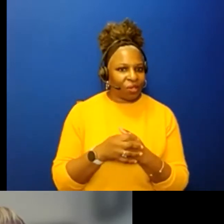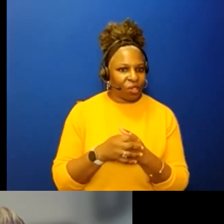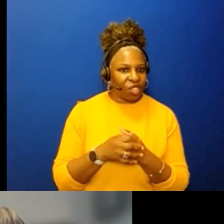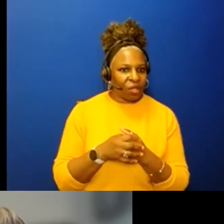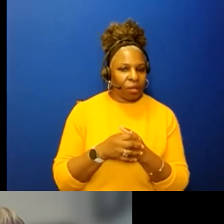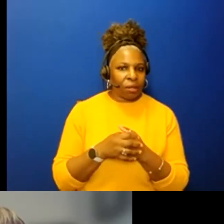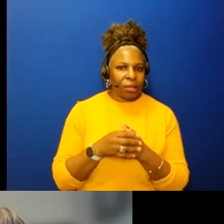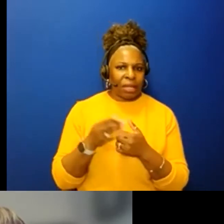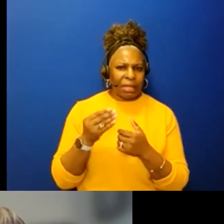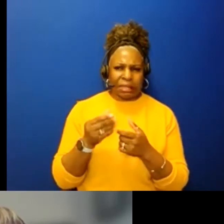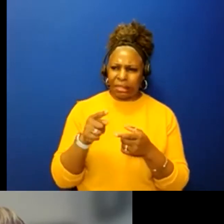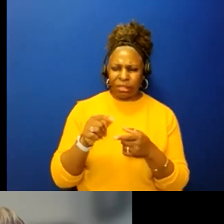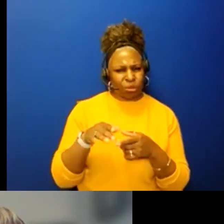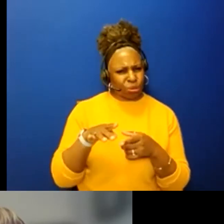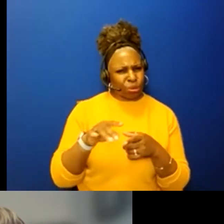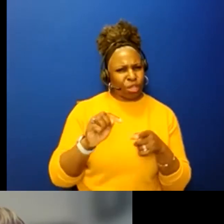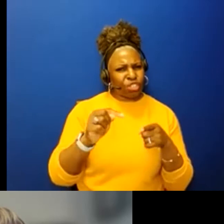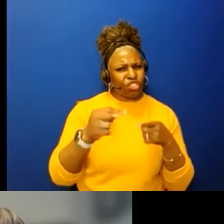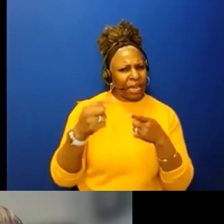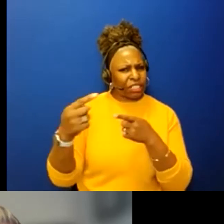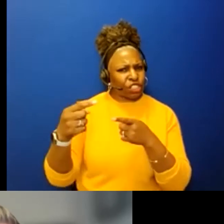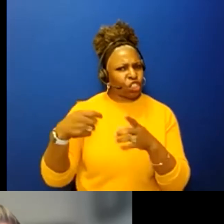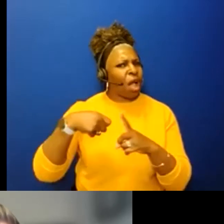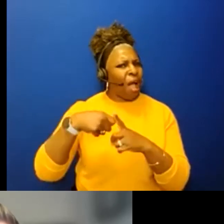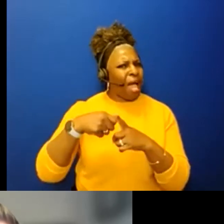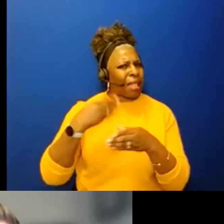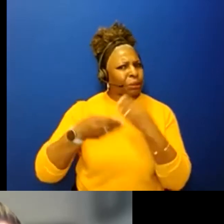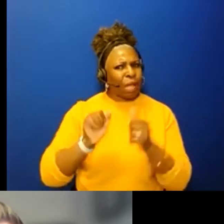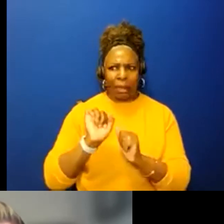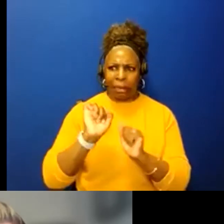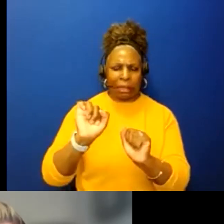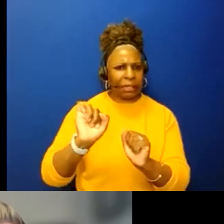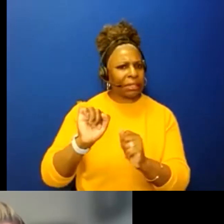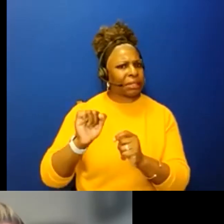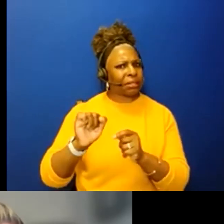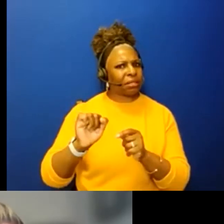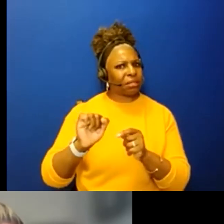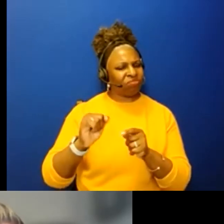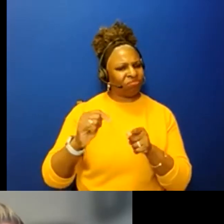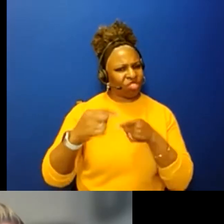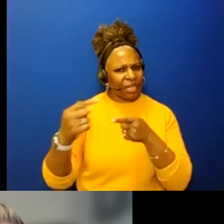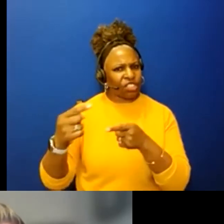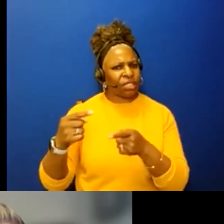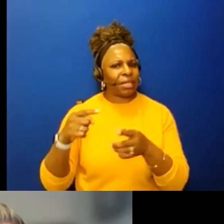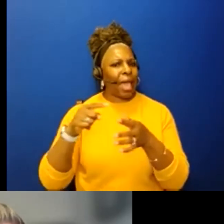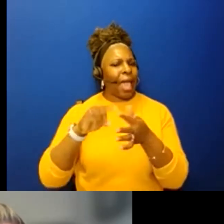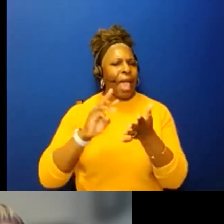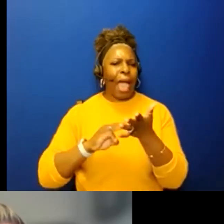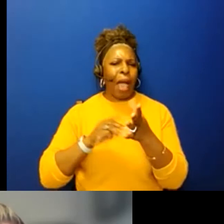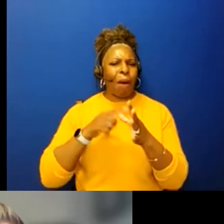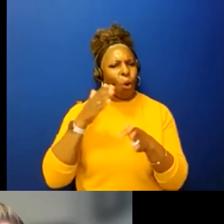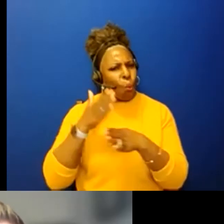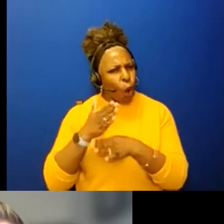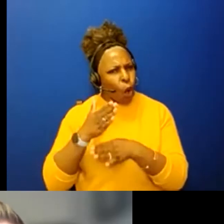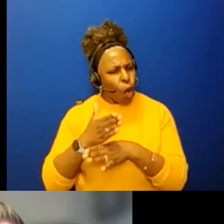listening to some of the challenges that Kyle talked about and the work that Emma's doing, it sounds like there's